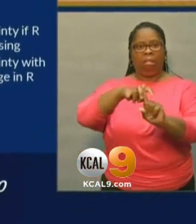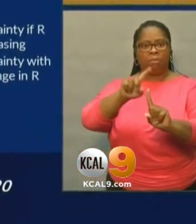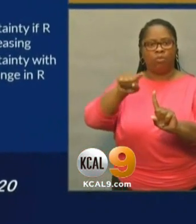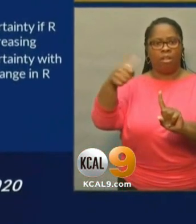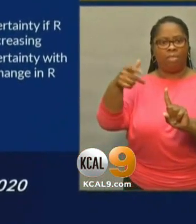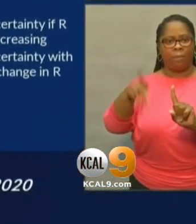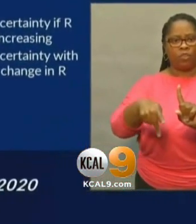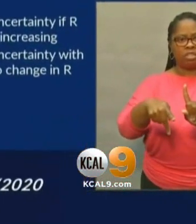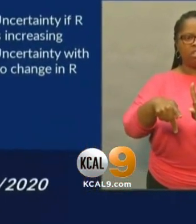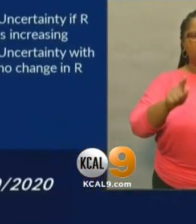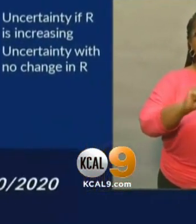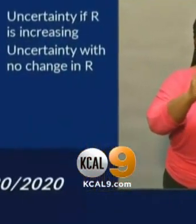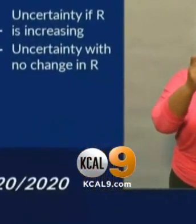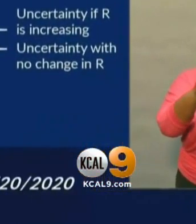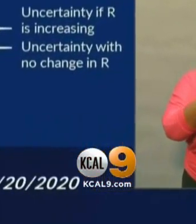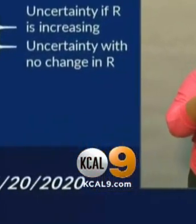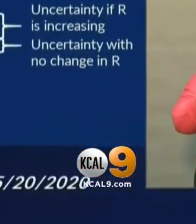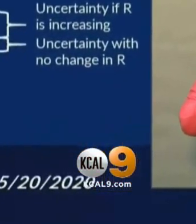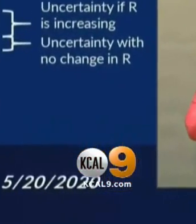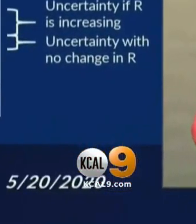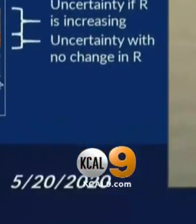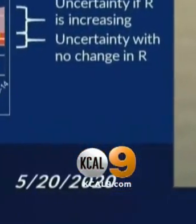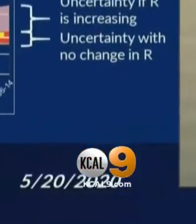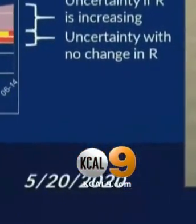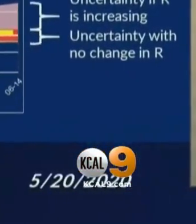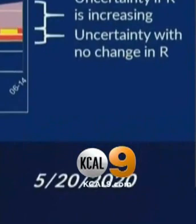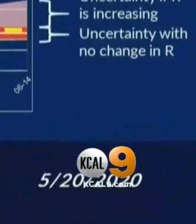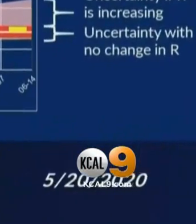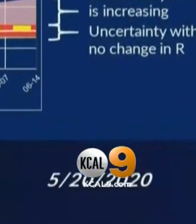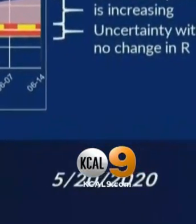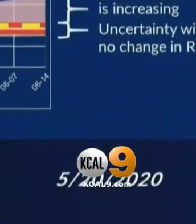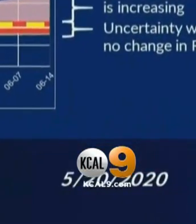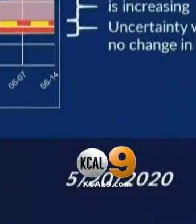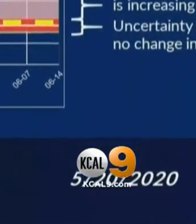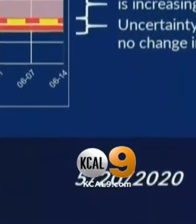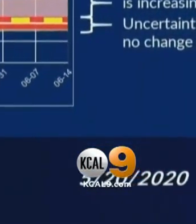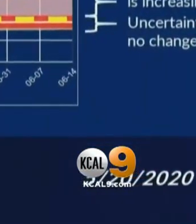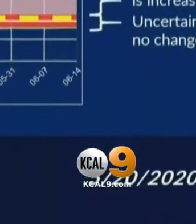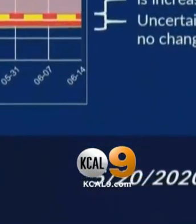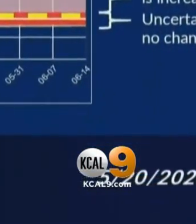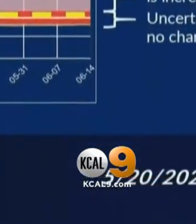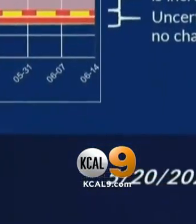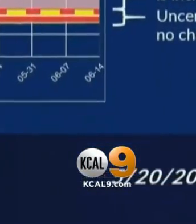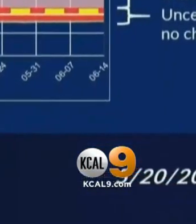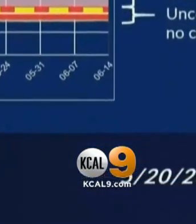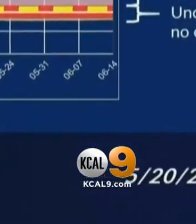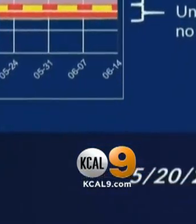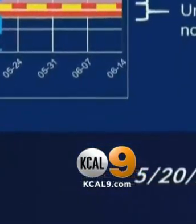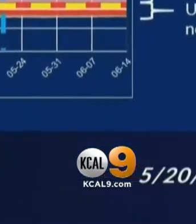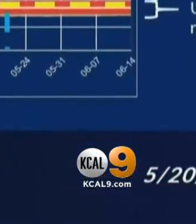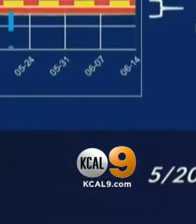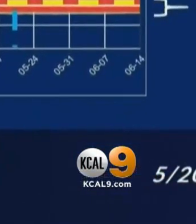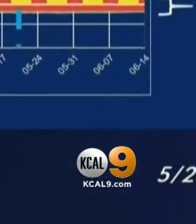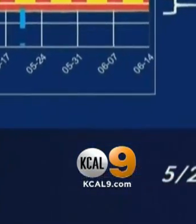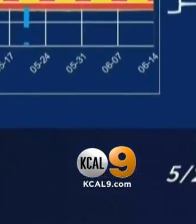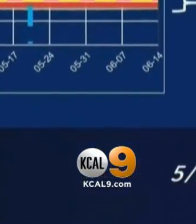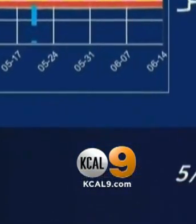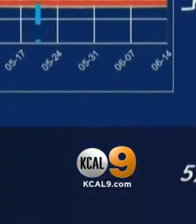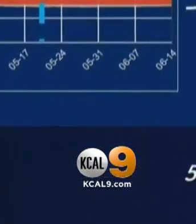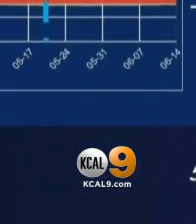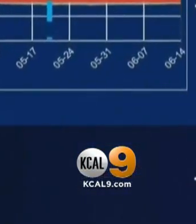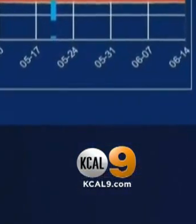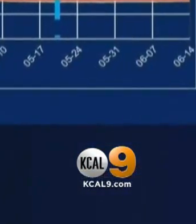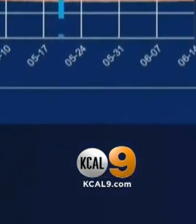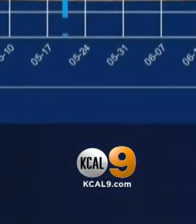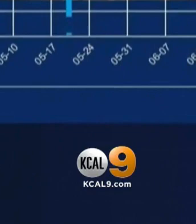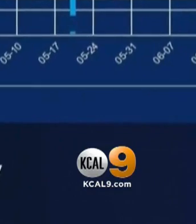good news on that front. We were told today in the early stages in this pandemic in March, an infected person was infecting three other